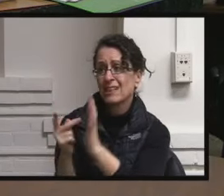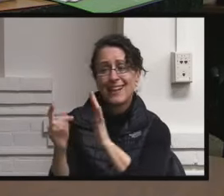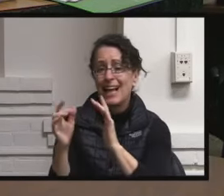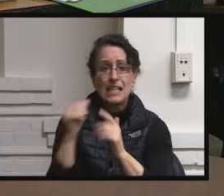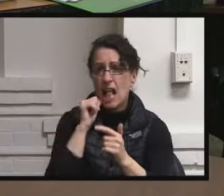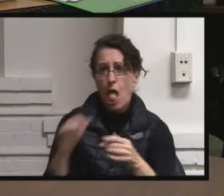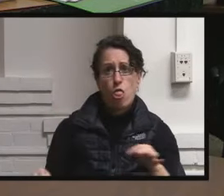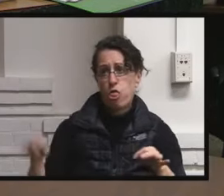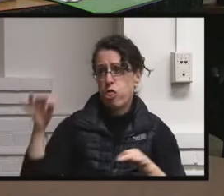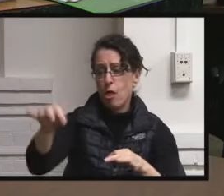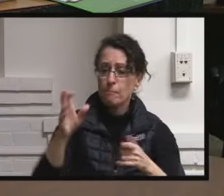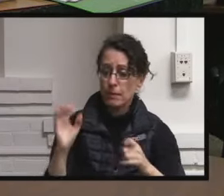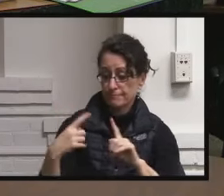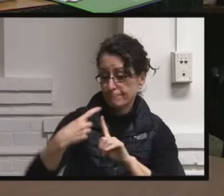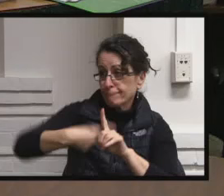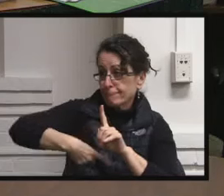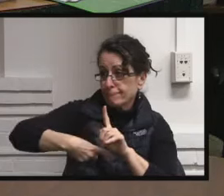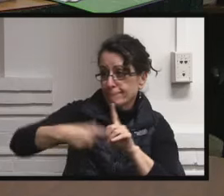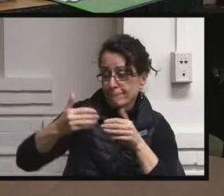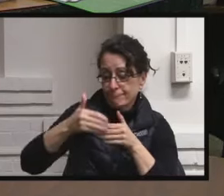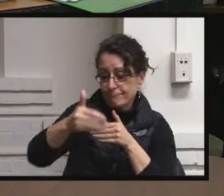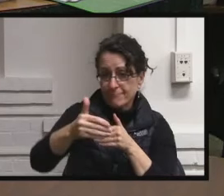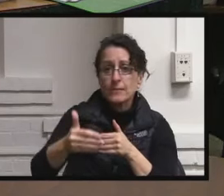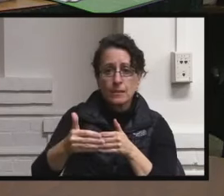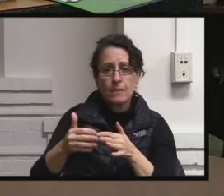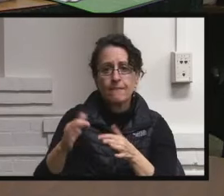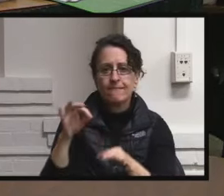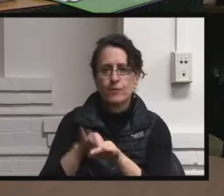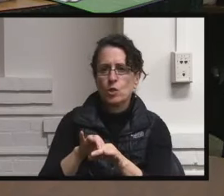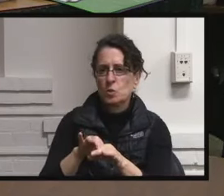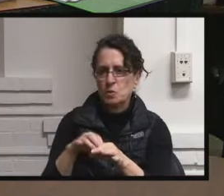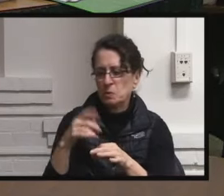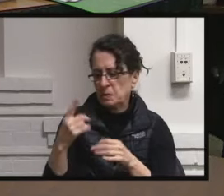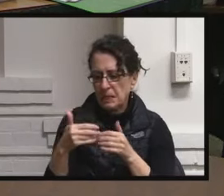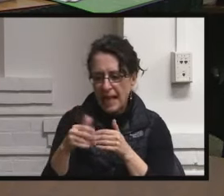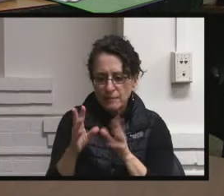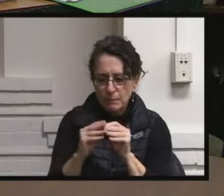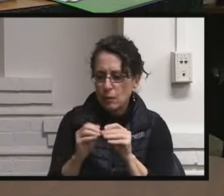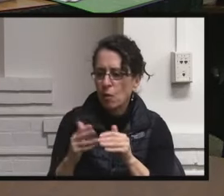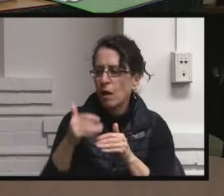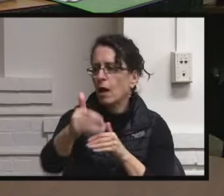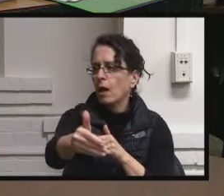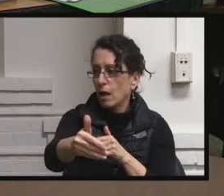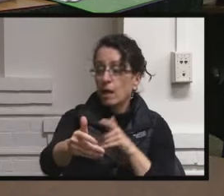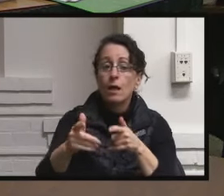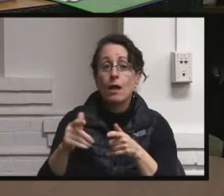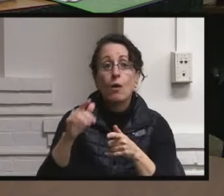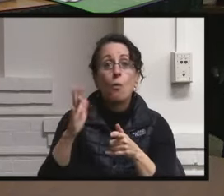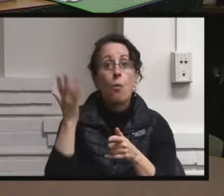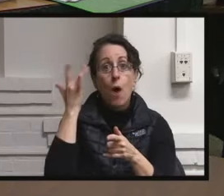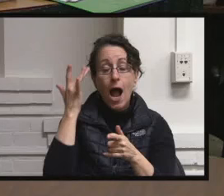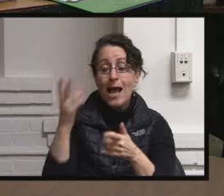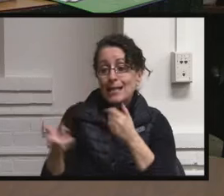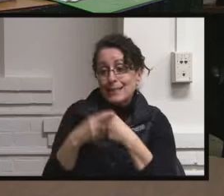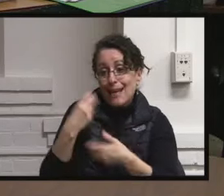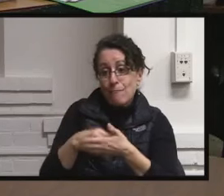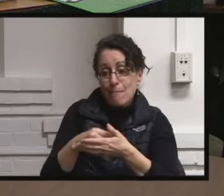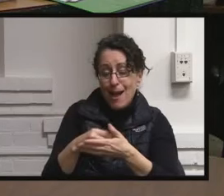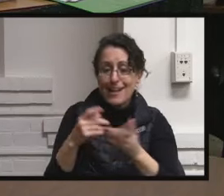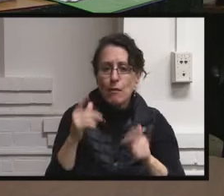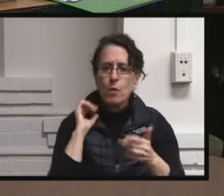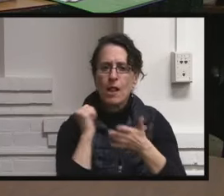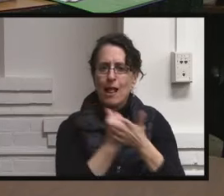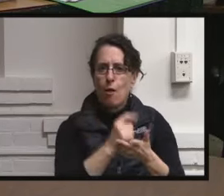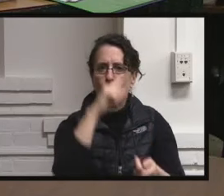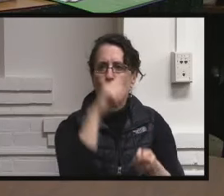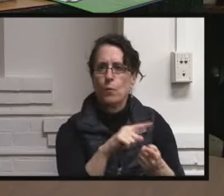month or so that the anticipated savings can be incorporated into the FY17 budget. Can you clarify